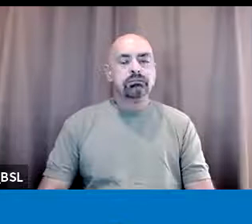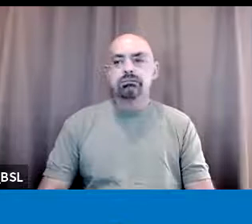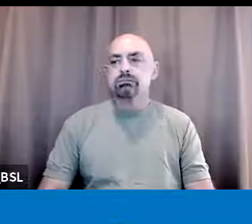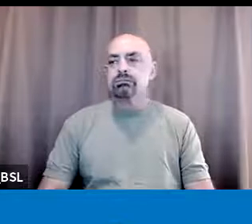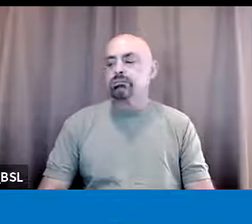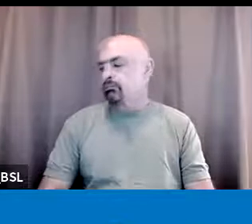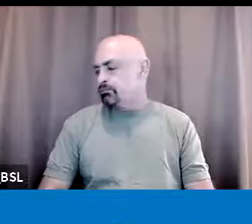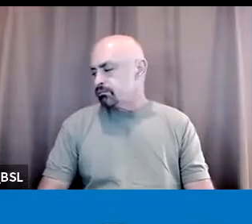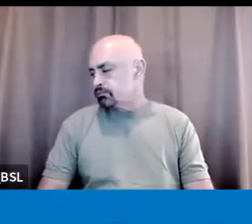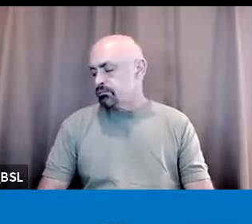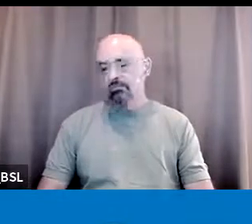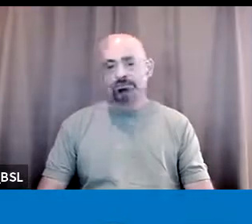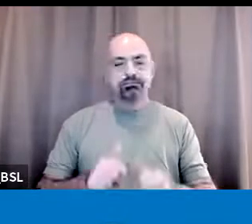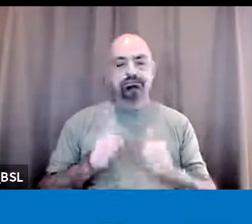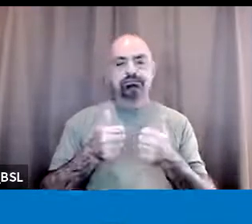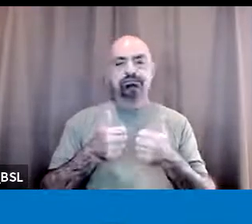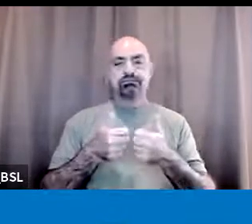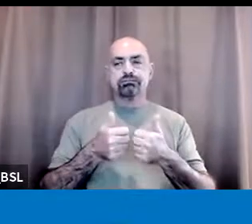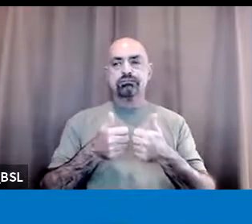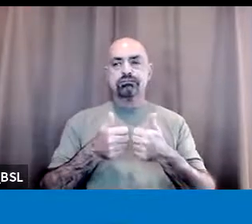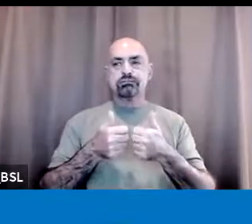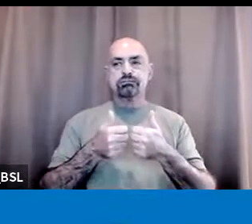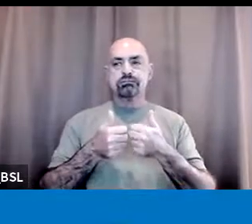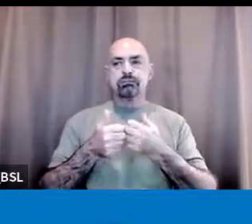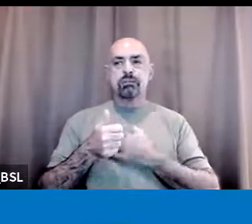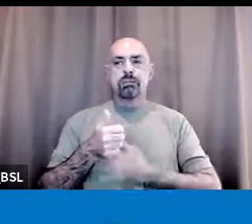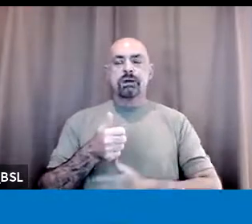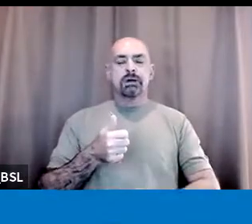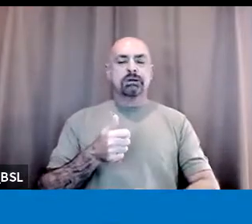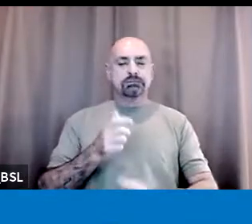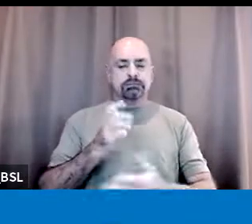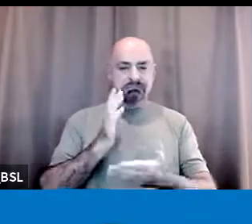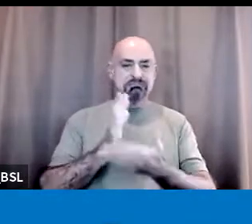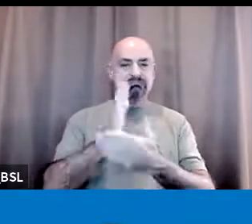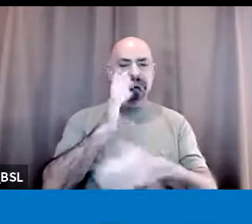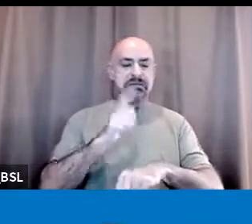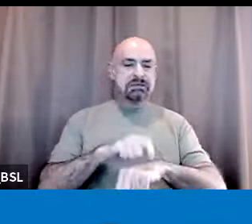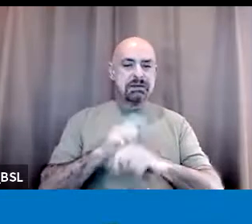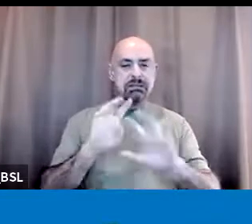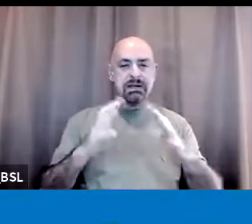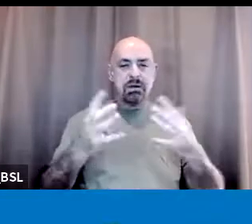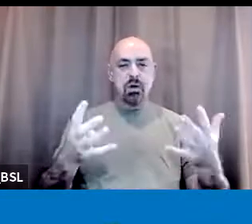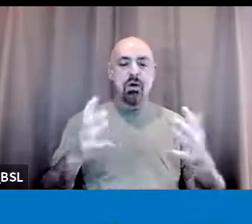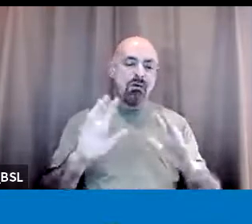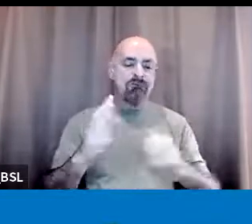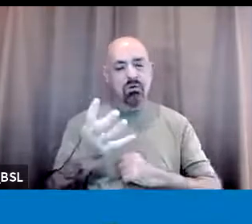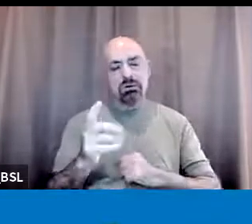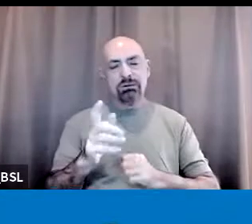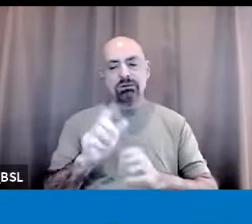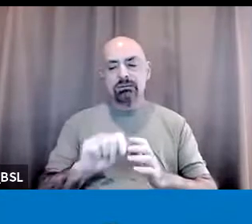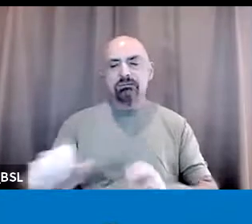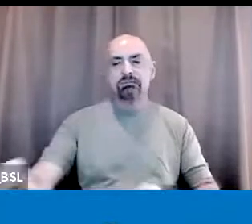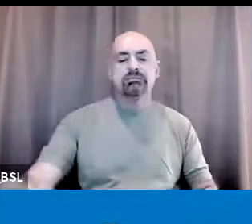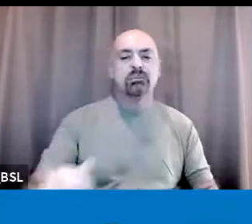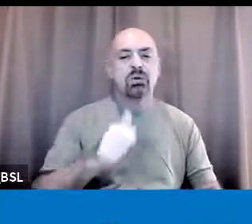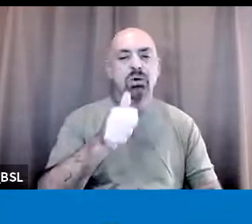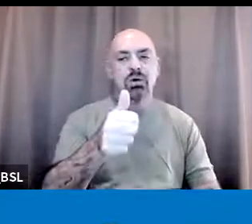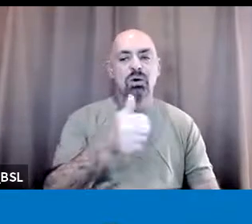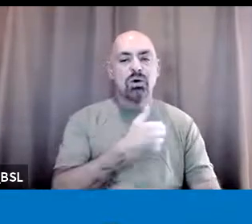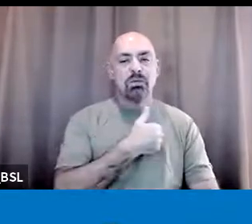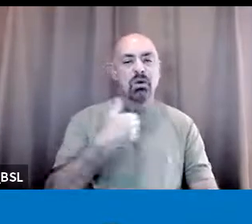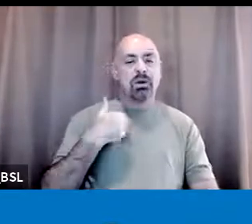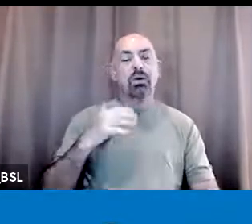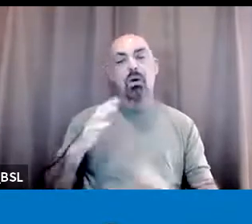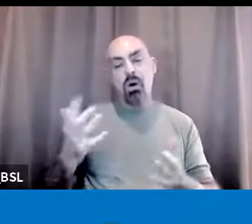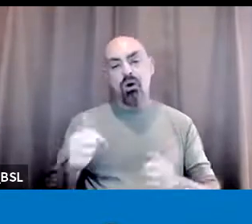think that's 9 o'clock on the dot, or 4 p.m. on the dot. So Vicky, we could get started. Good morning, everyone, or good afternoon